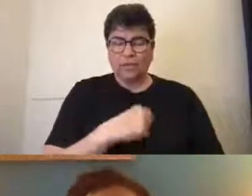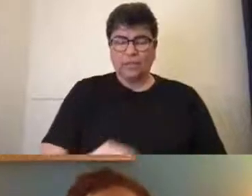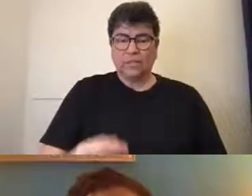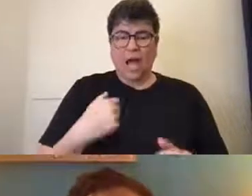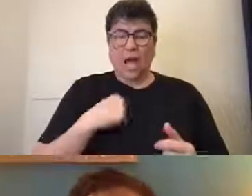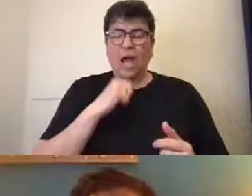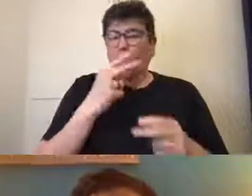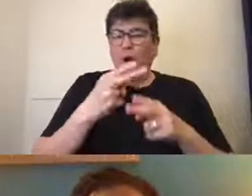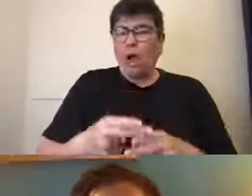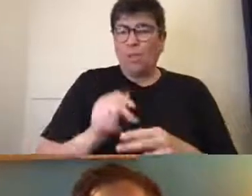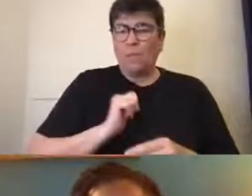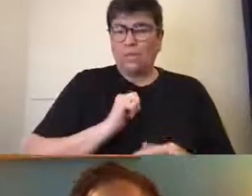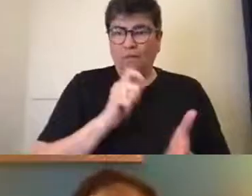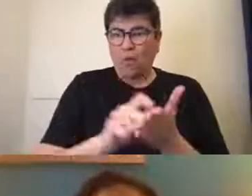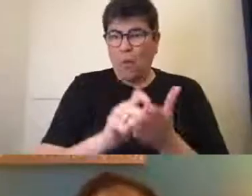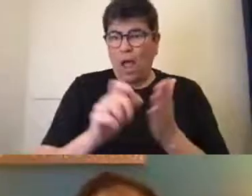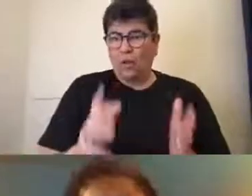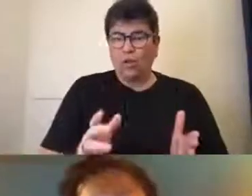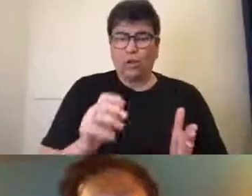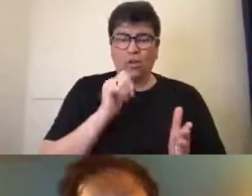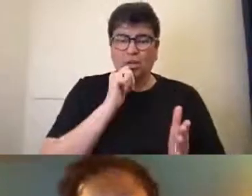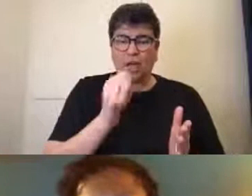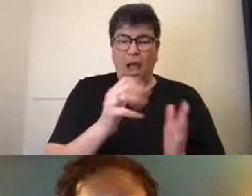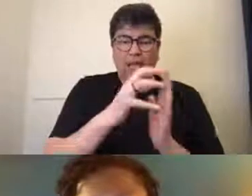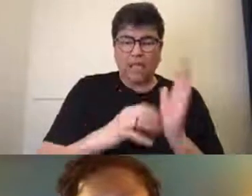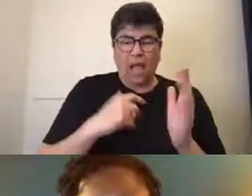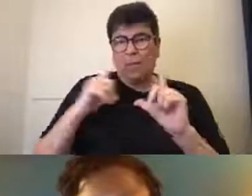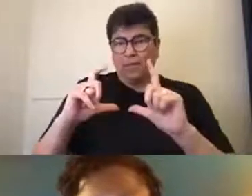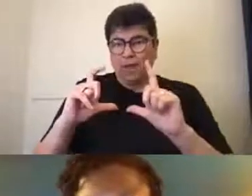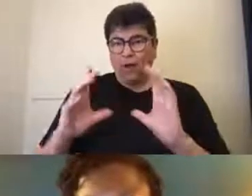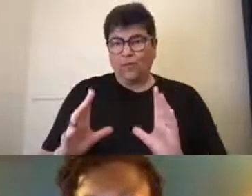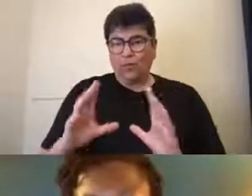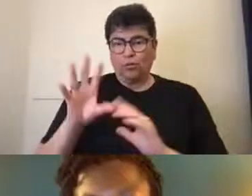don't consider myself a writer, at least not with text. I'm a photographer. So